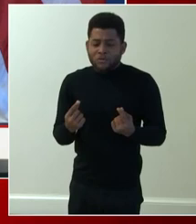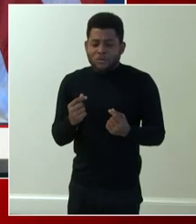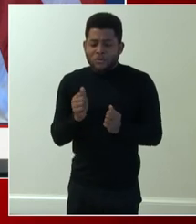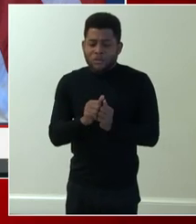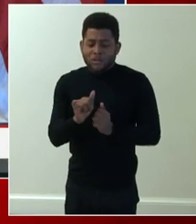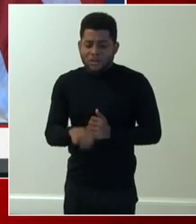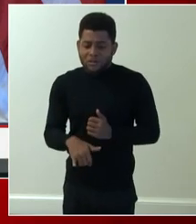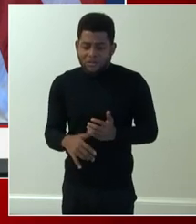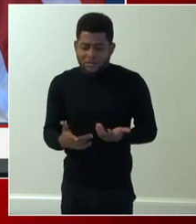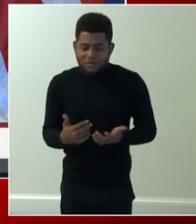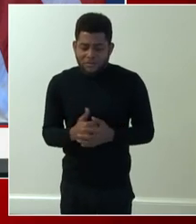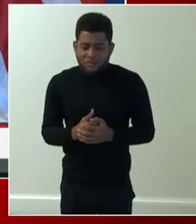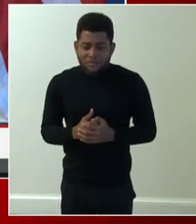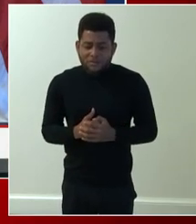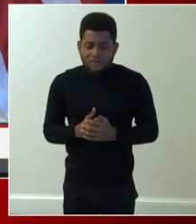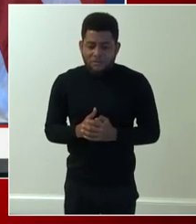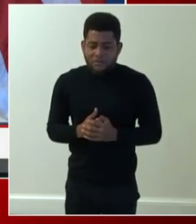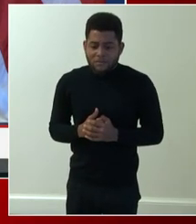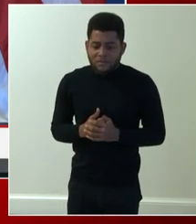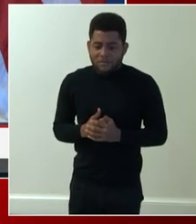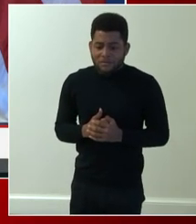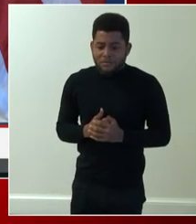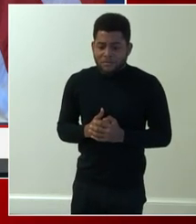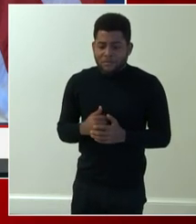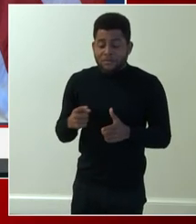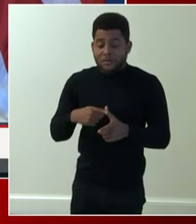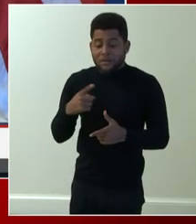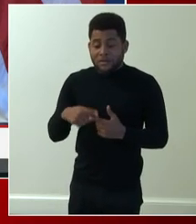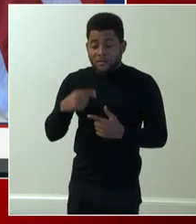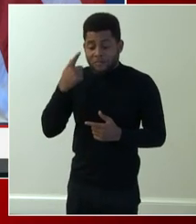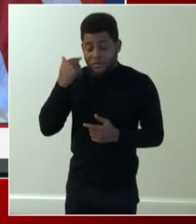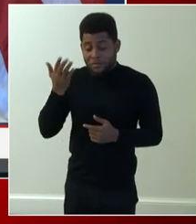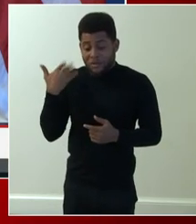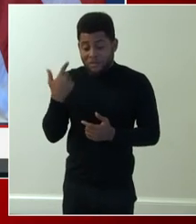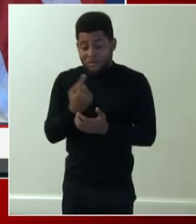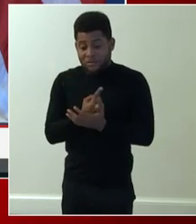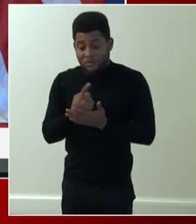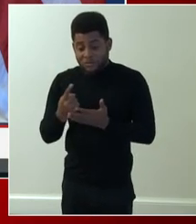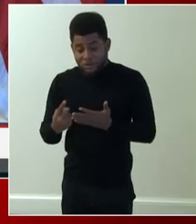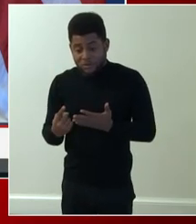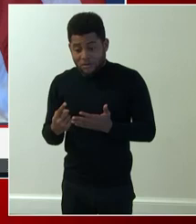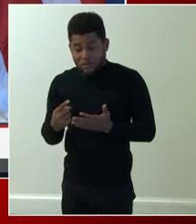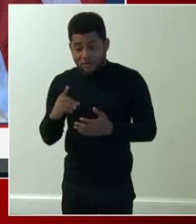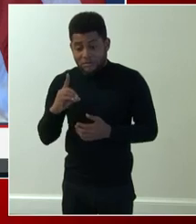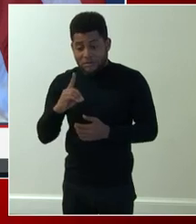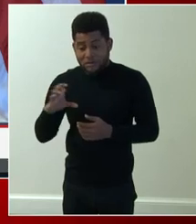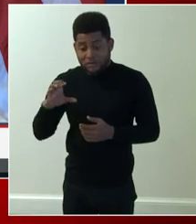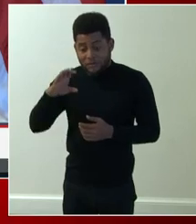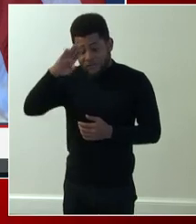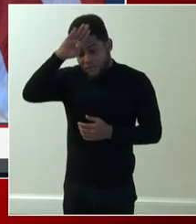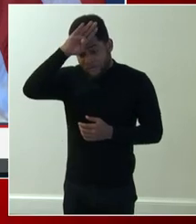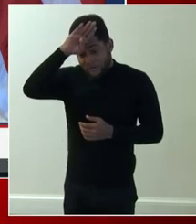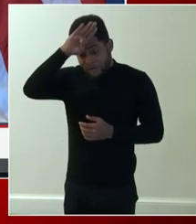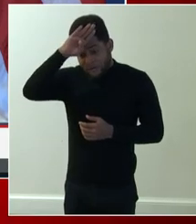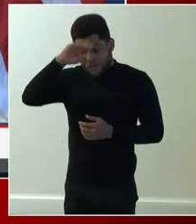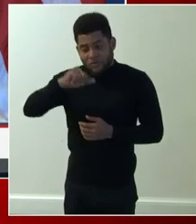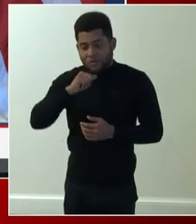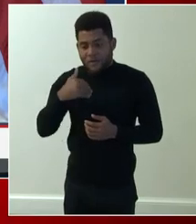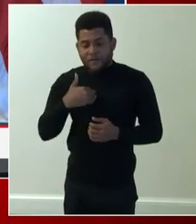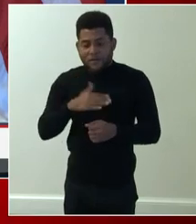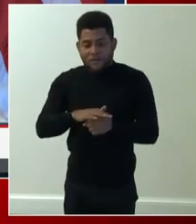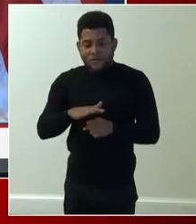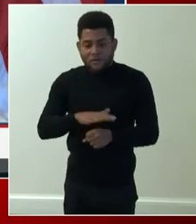getting stuck in hospitals, and that just this past weekend, DC Fire and EMS didn't have enough people to staff 7 ambulances and 2